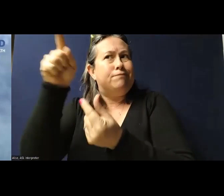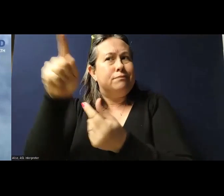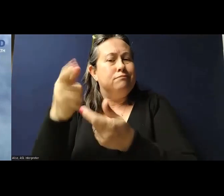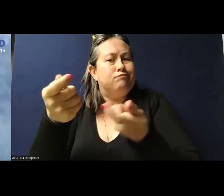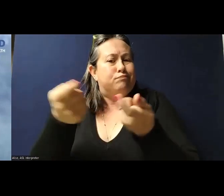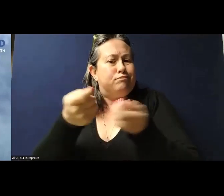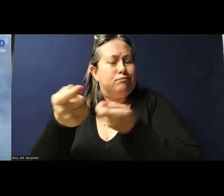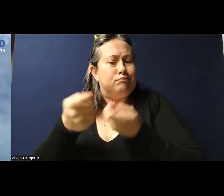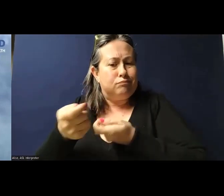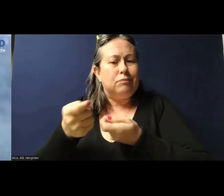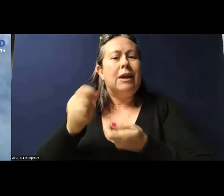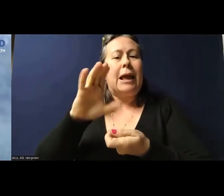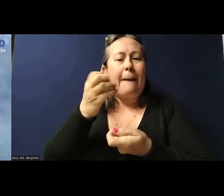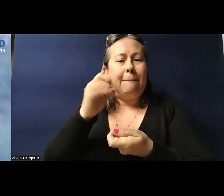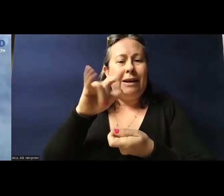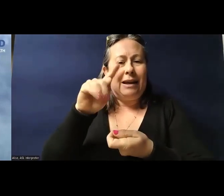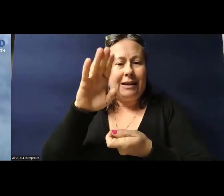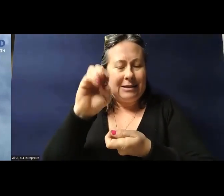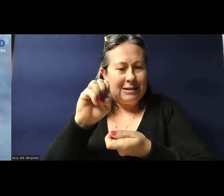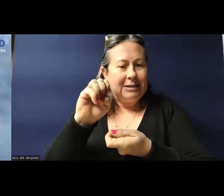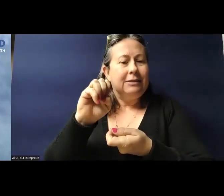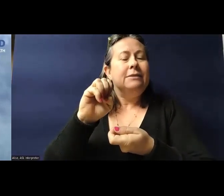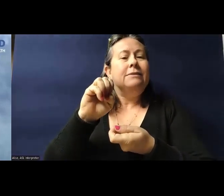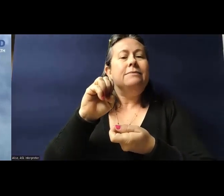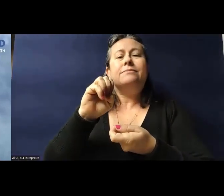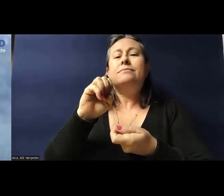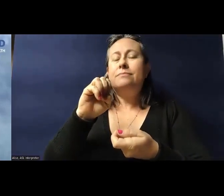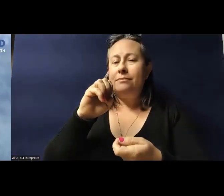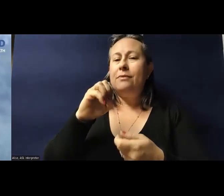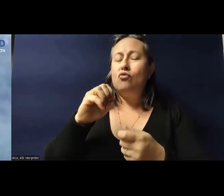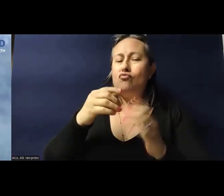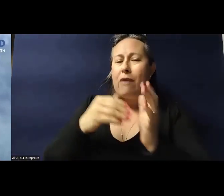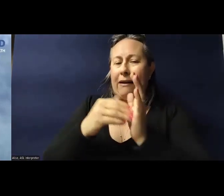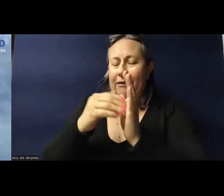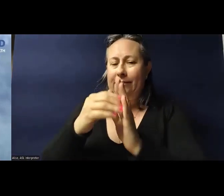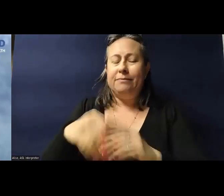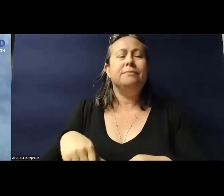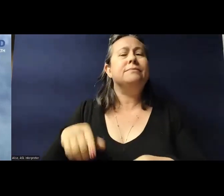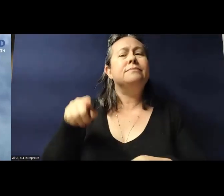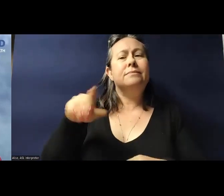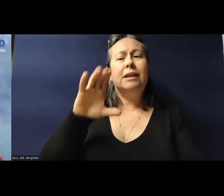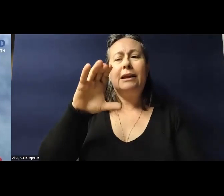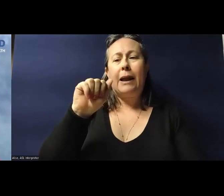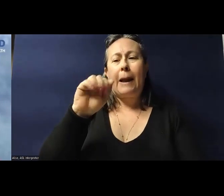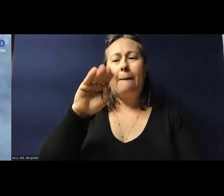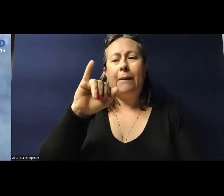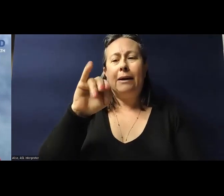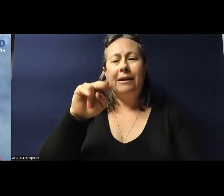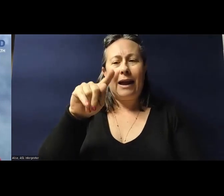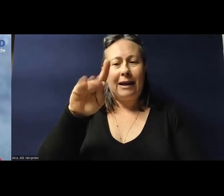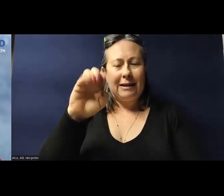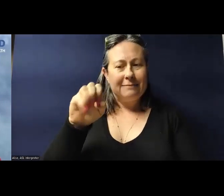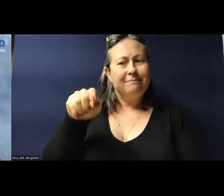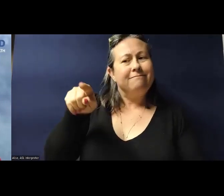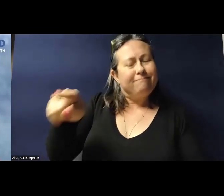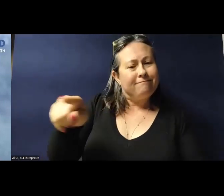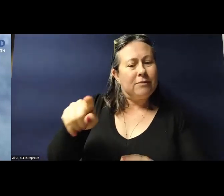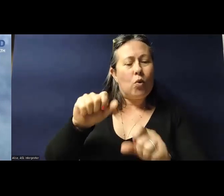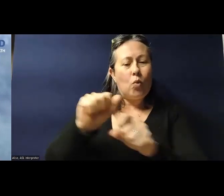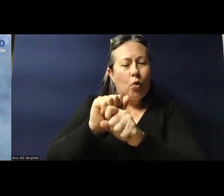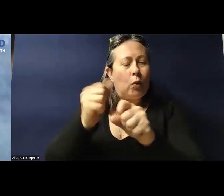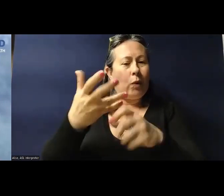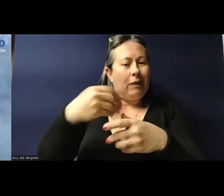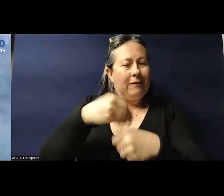Sack, from whom we'll be hearing from shortly. That cabinet works in five priority areas. One,